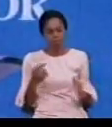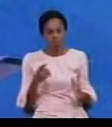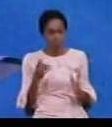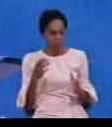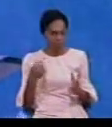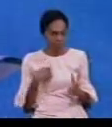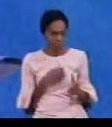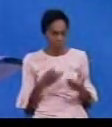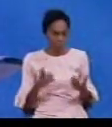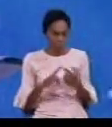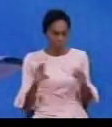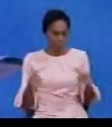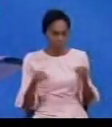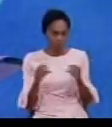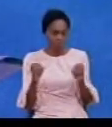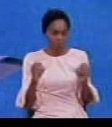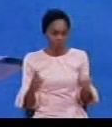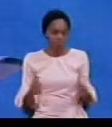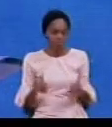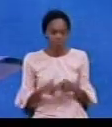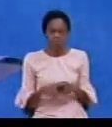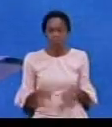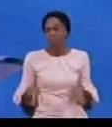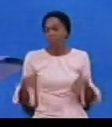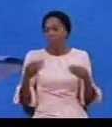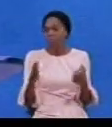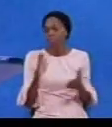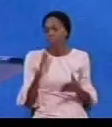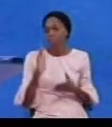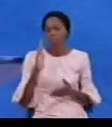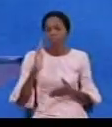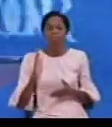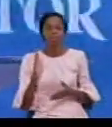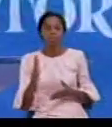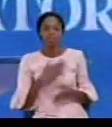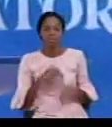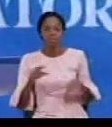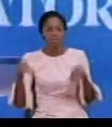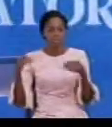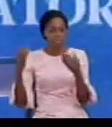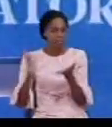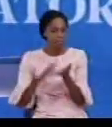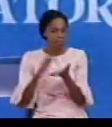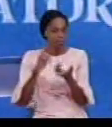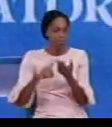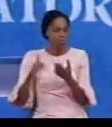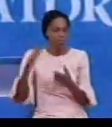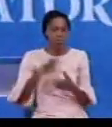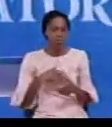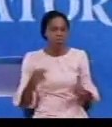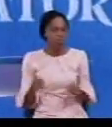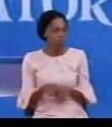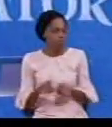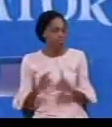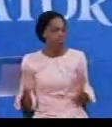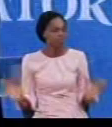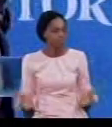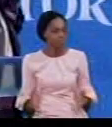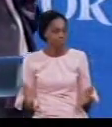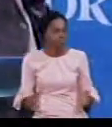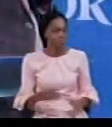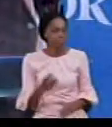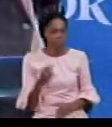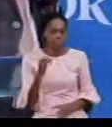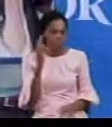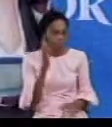your testimony to give glory to God and to encourage the faith of others. Yes, let's have